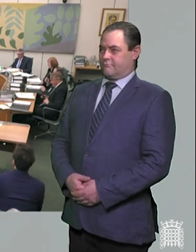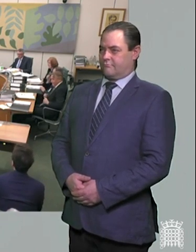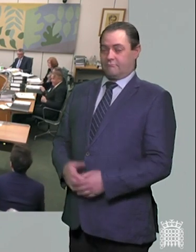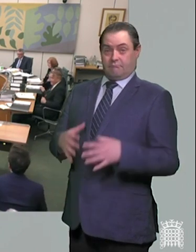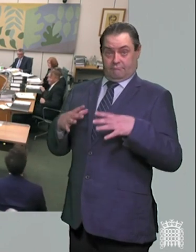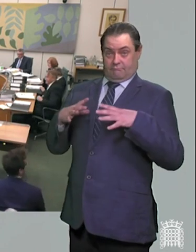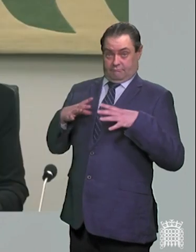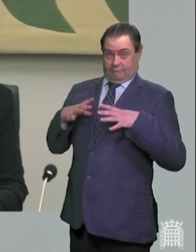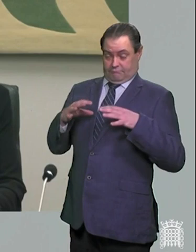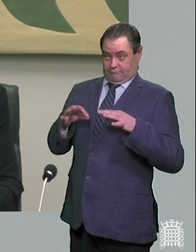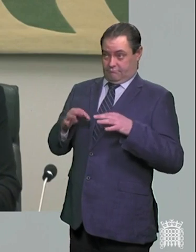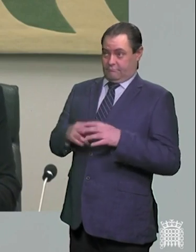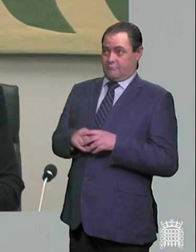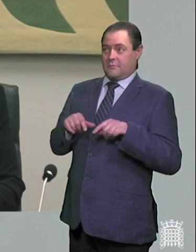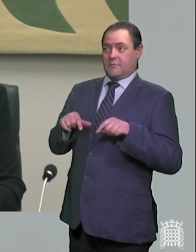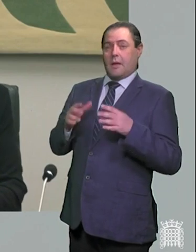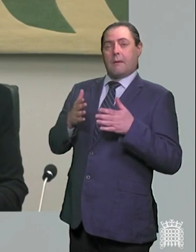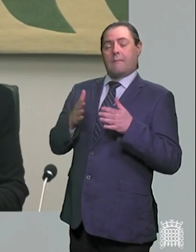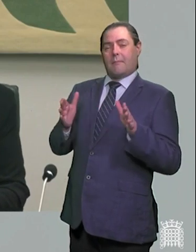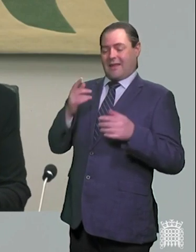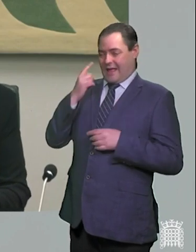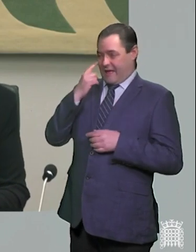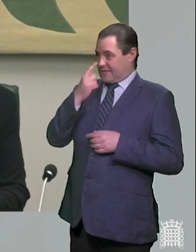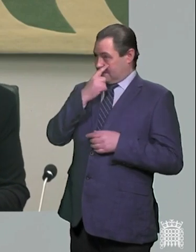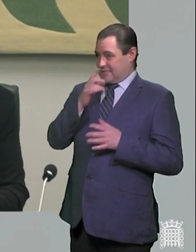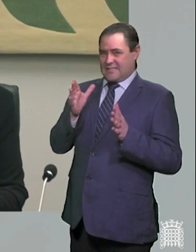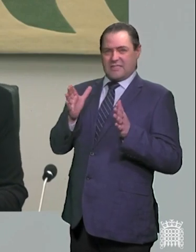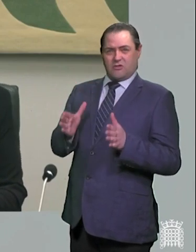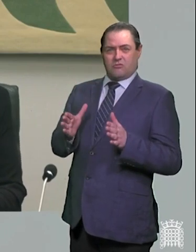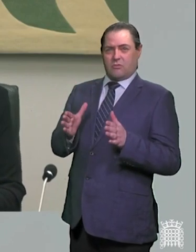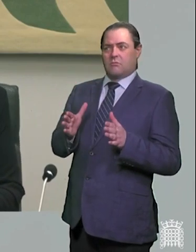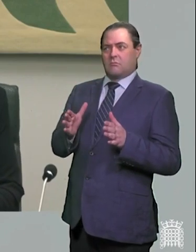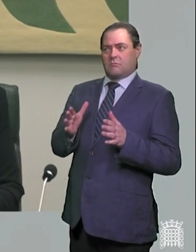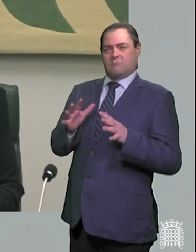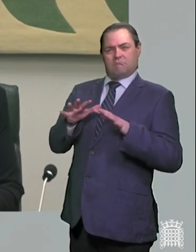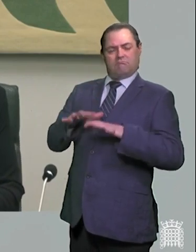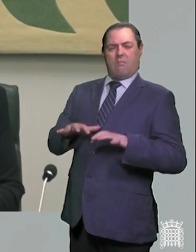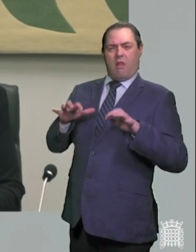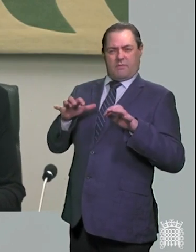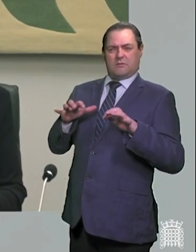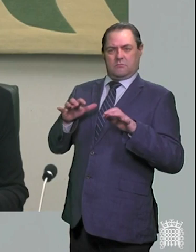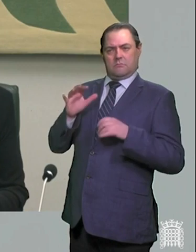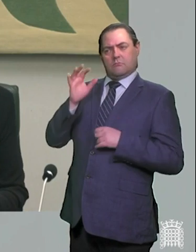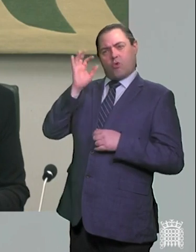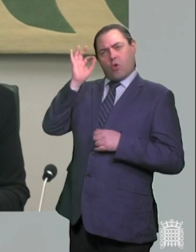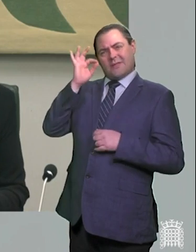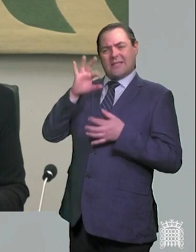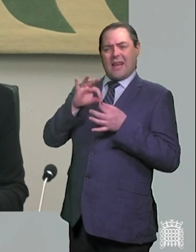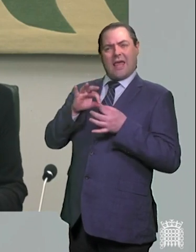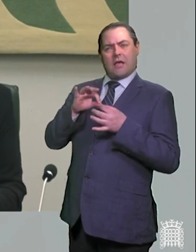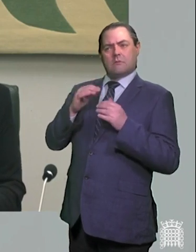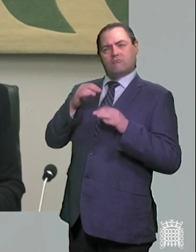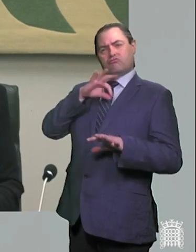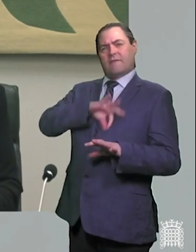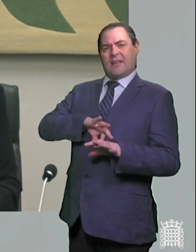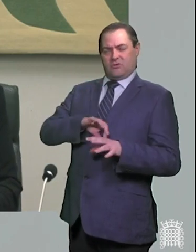Order, order. This is a public evidence session of the House of Commons Committee of Privileges. The Privileges Committee's purpose